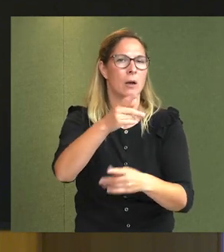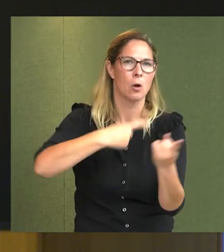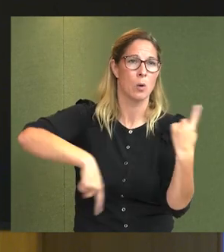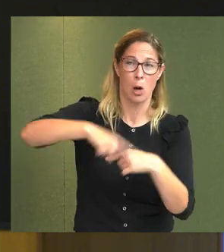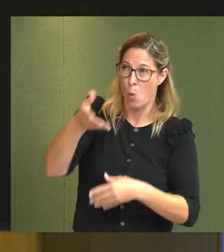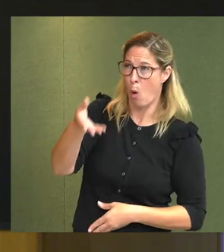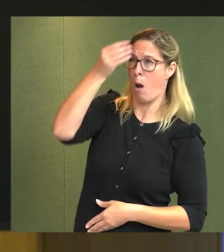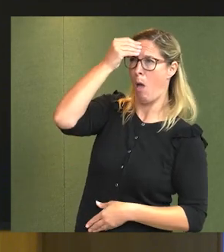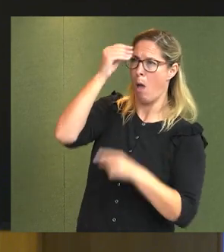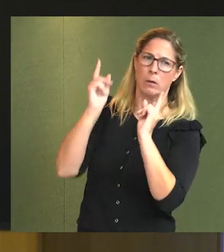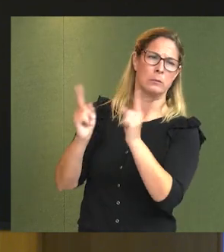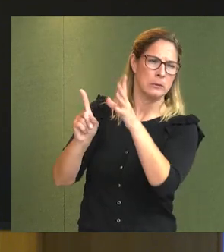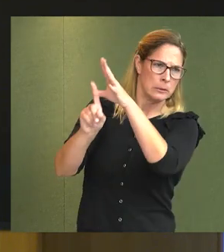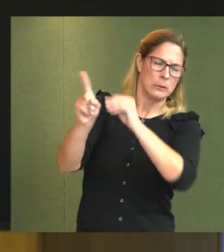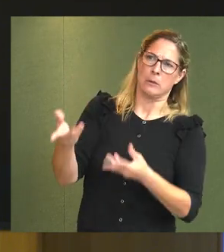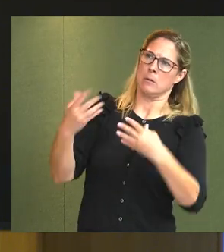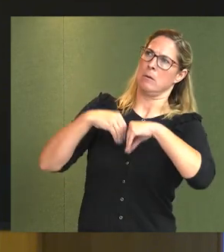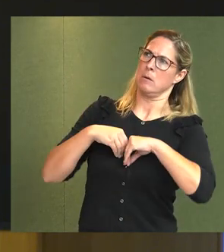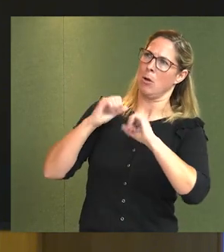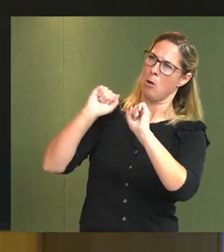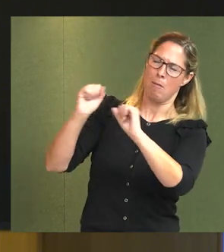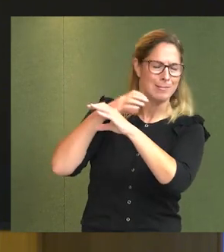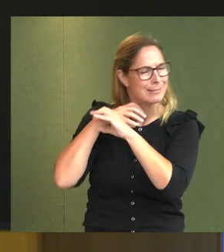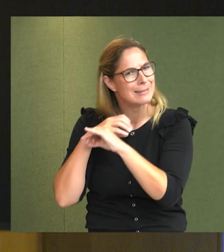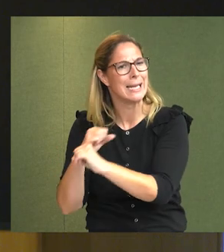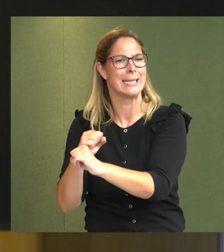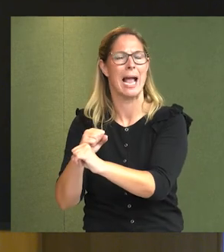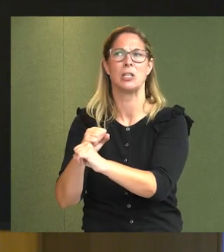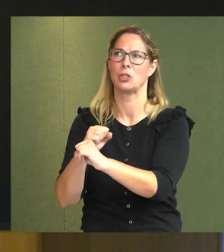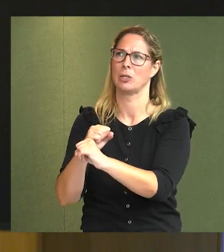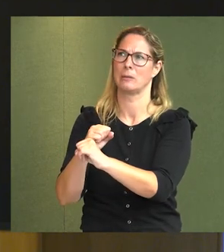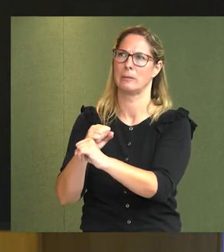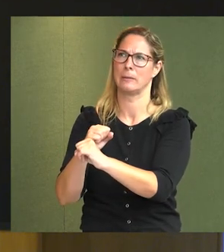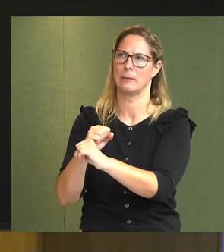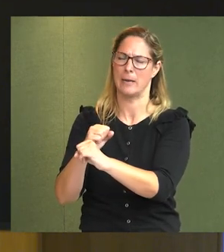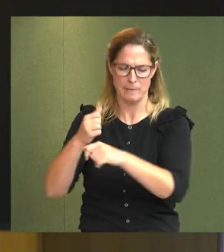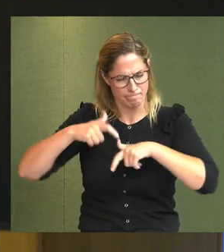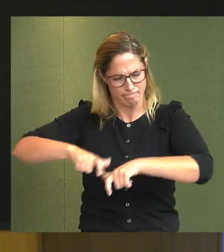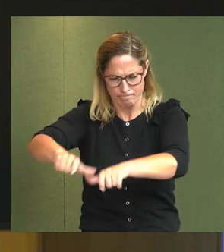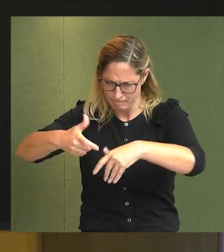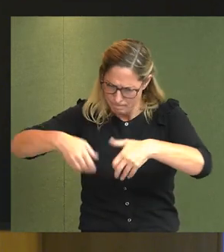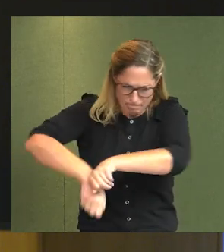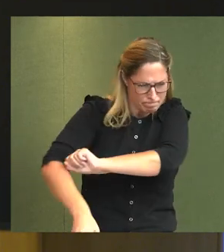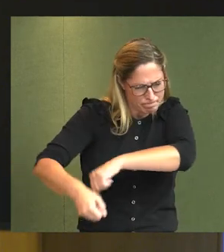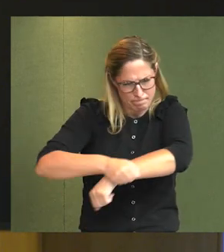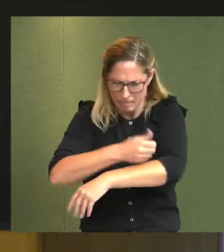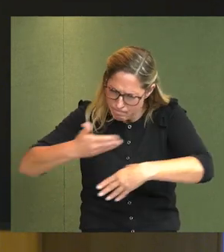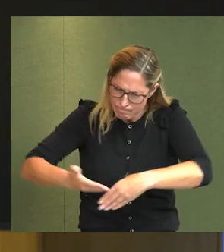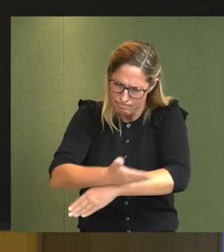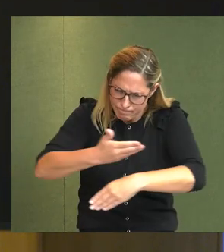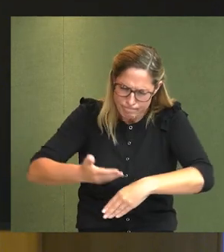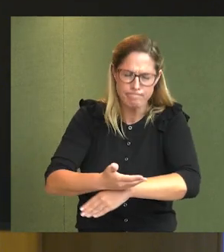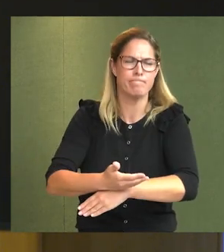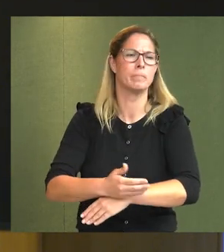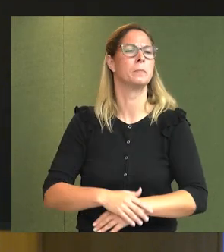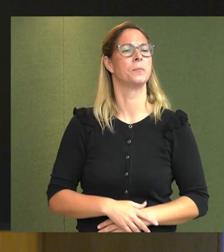her dedication to duty and unwavering service. I've had the honor of attending two garden parties at Buckingham